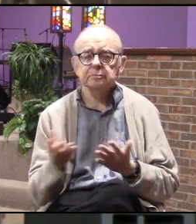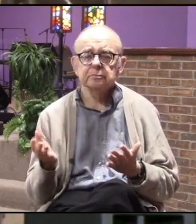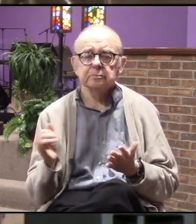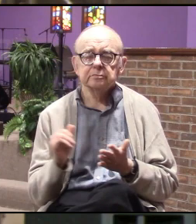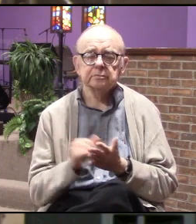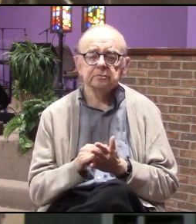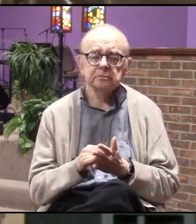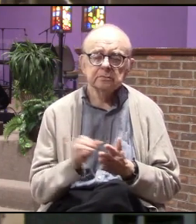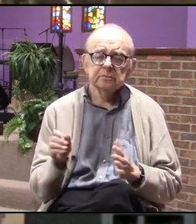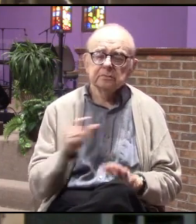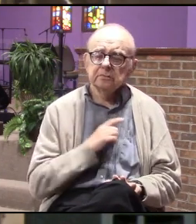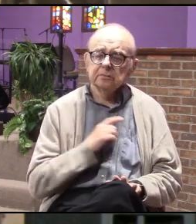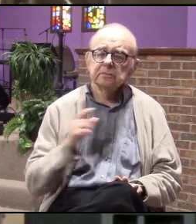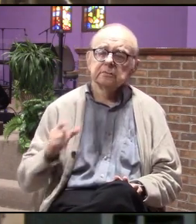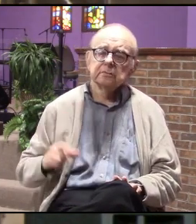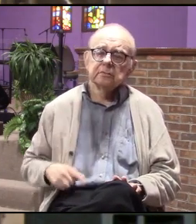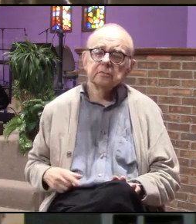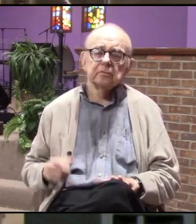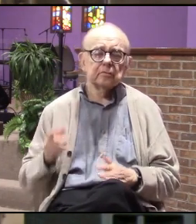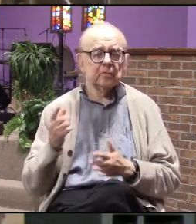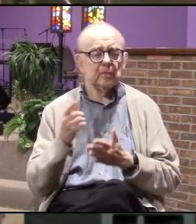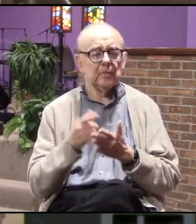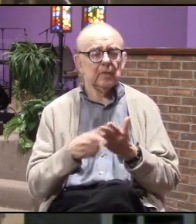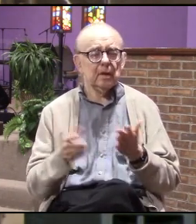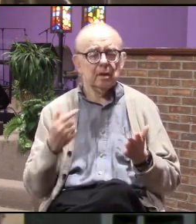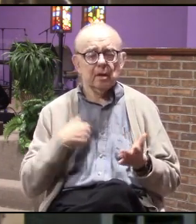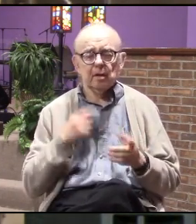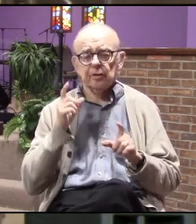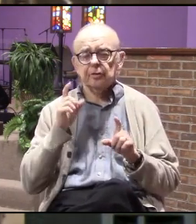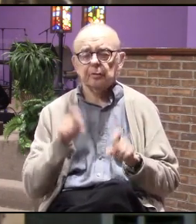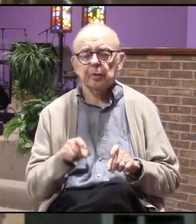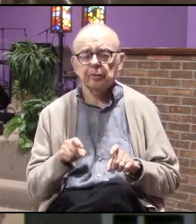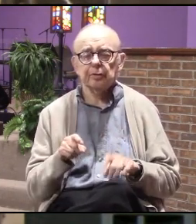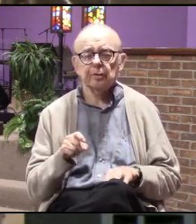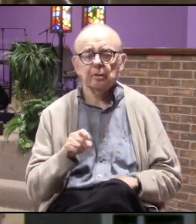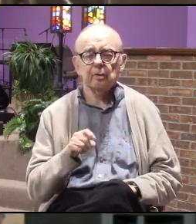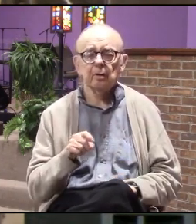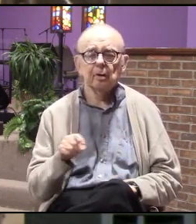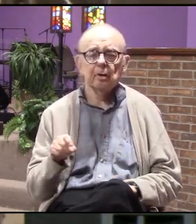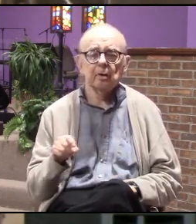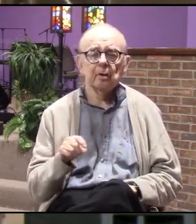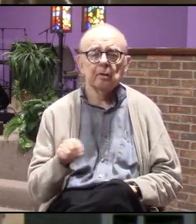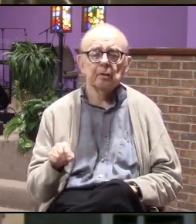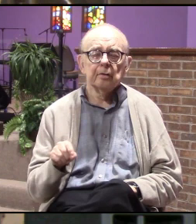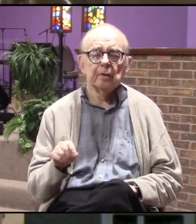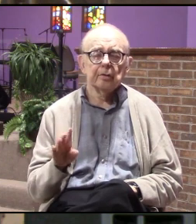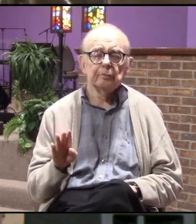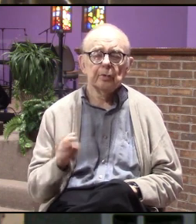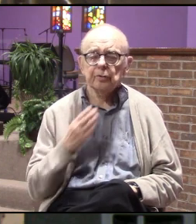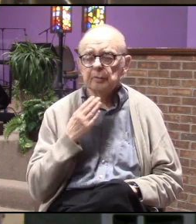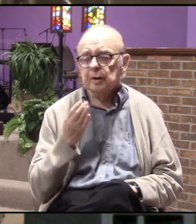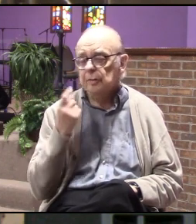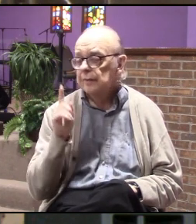think, okay, Lord, what is it that I'm supposed to be grateful for?